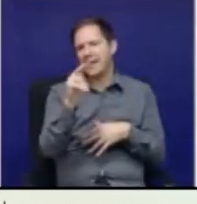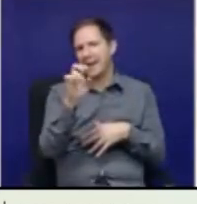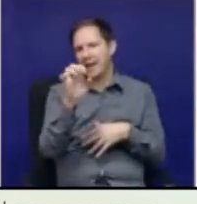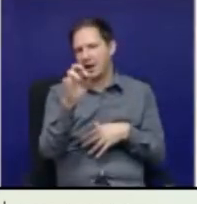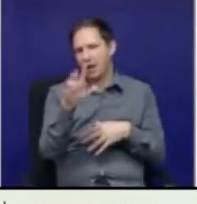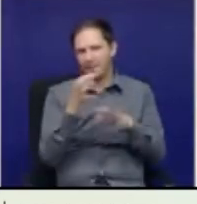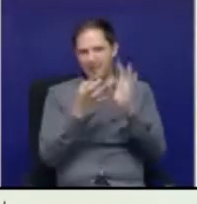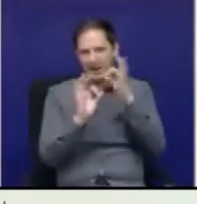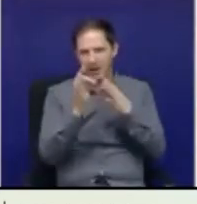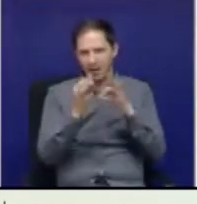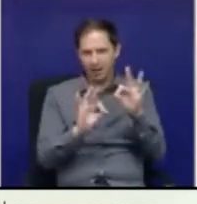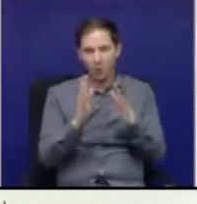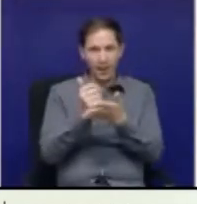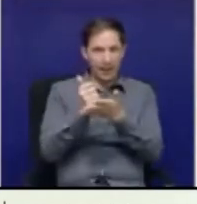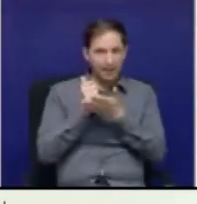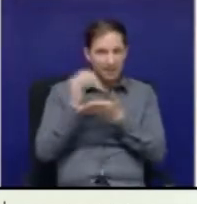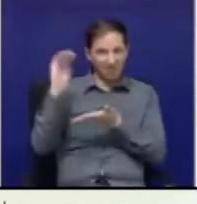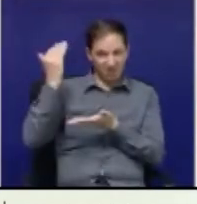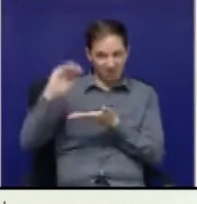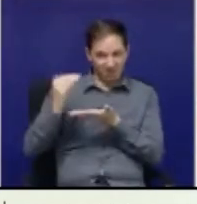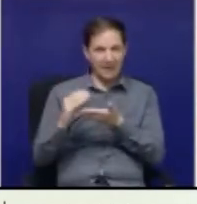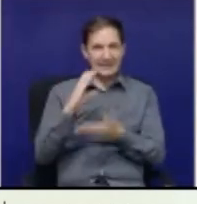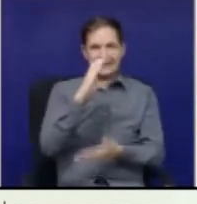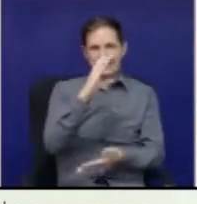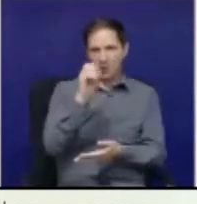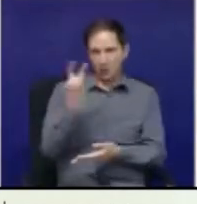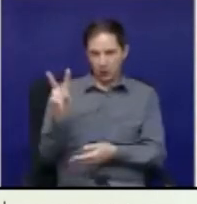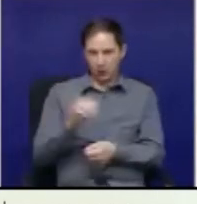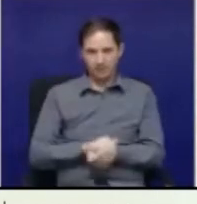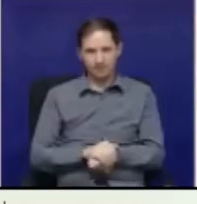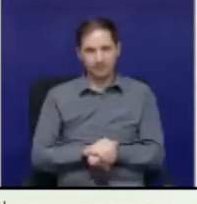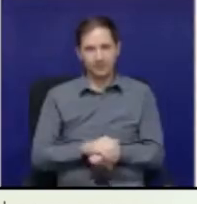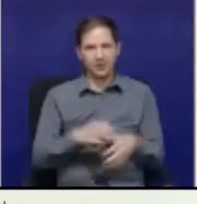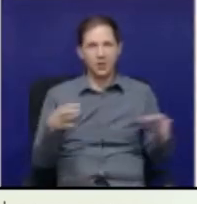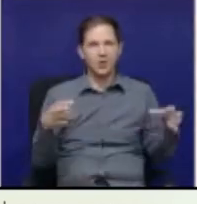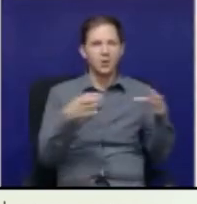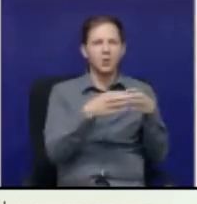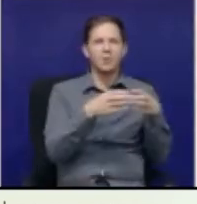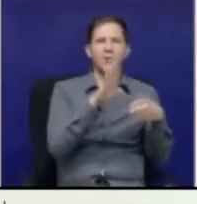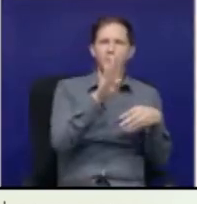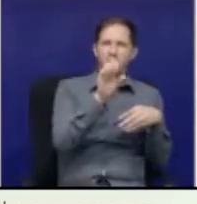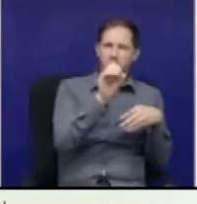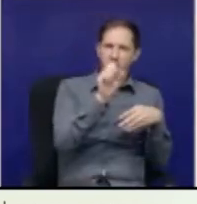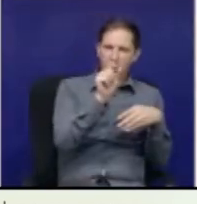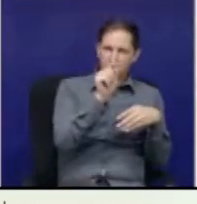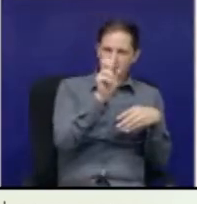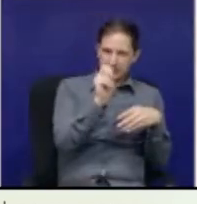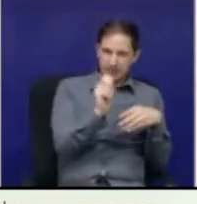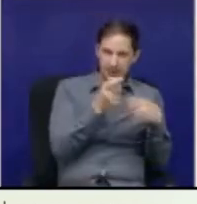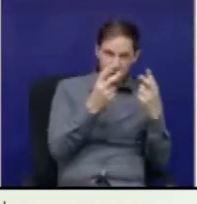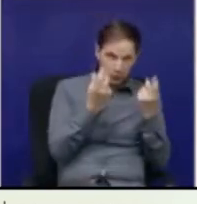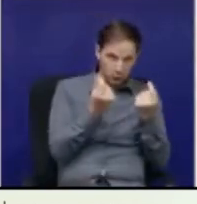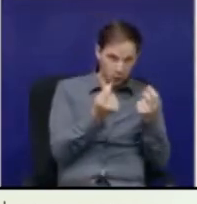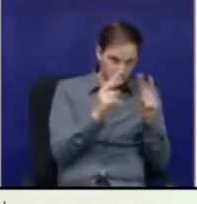going to support the decarbonization agenda. The Boston Group has done a study that shows that